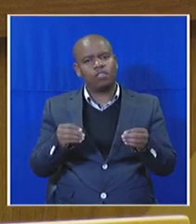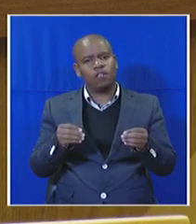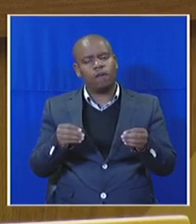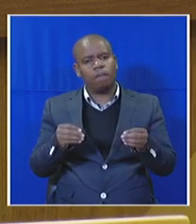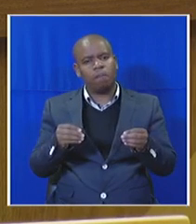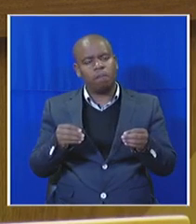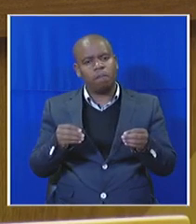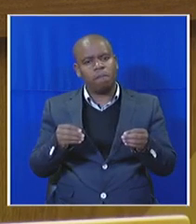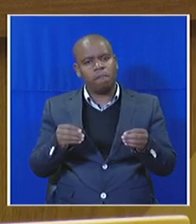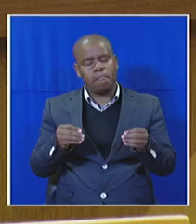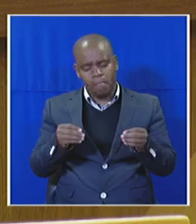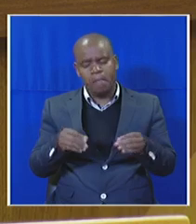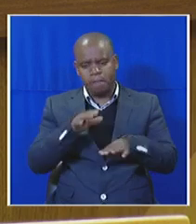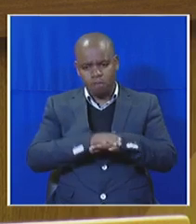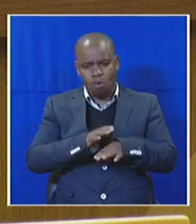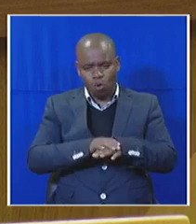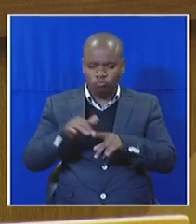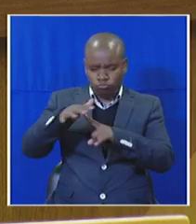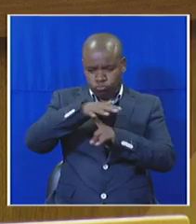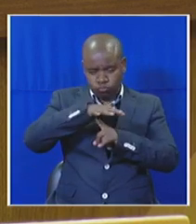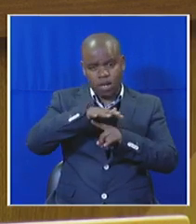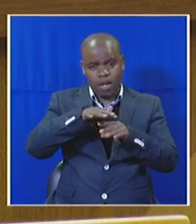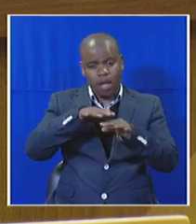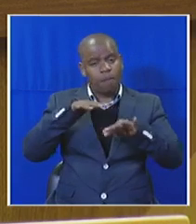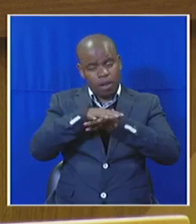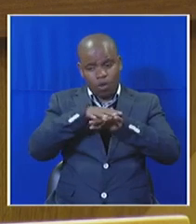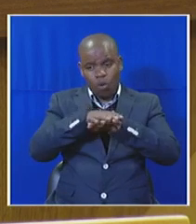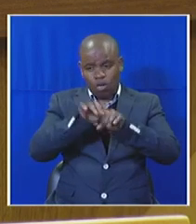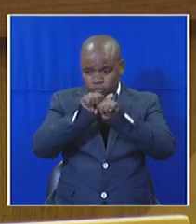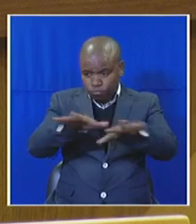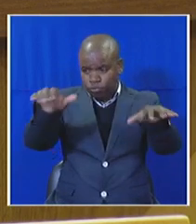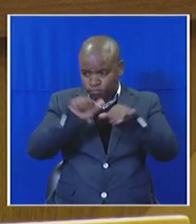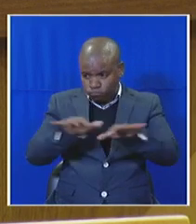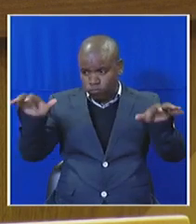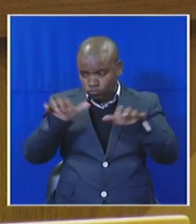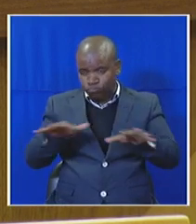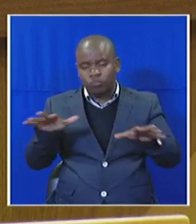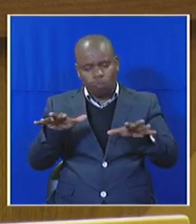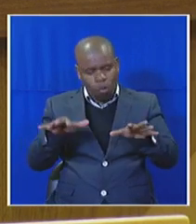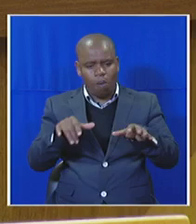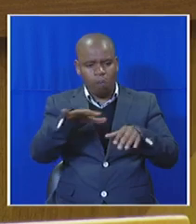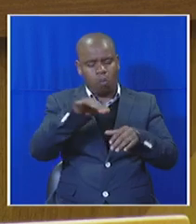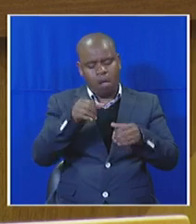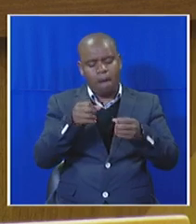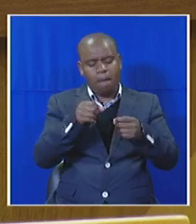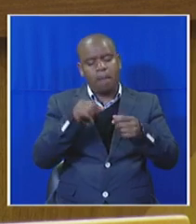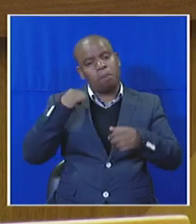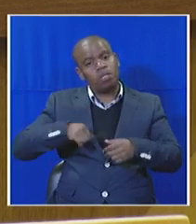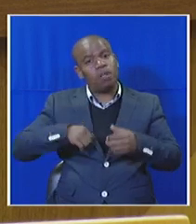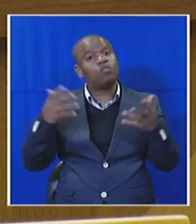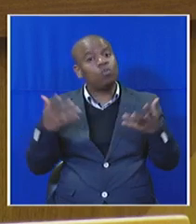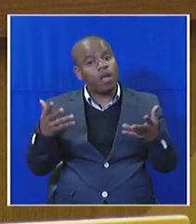broadband coverage infrastructure in the following local municipalities: